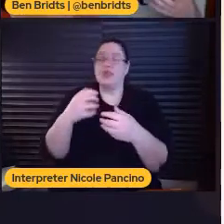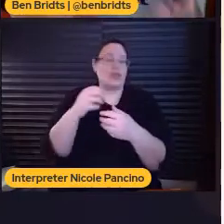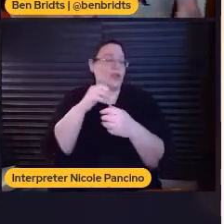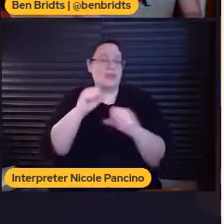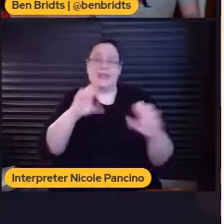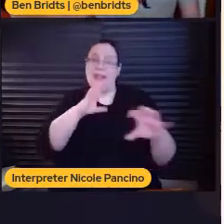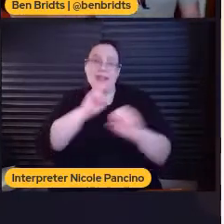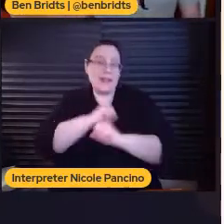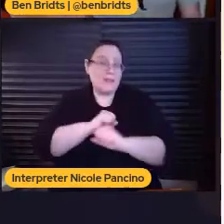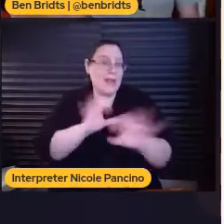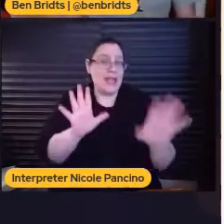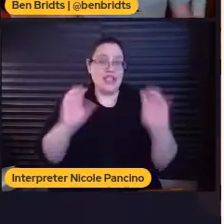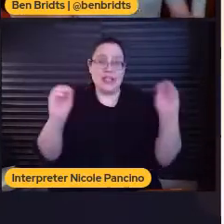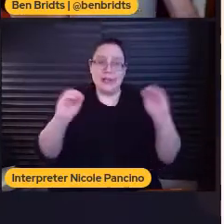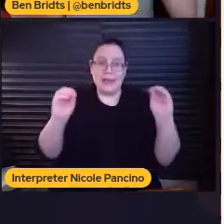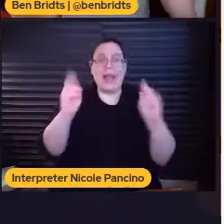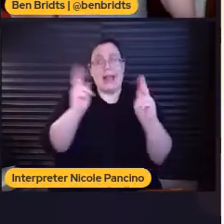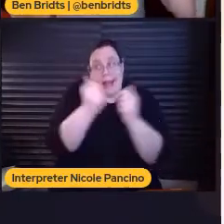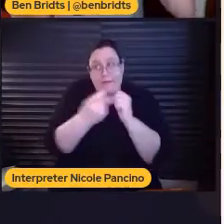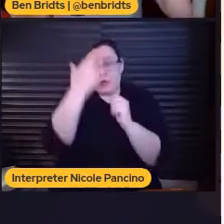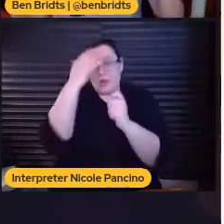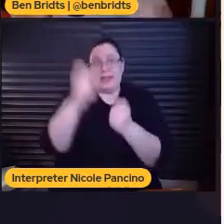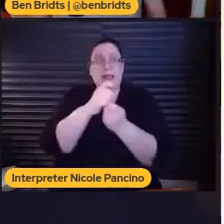they will actually know what they're setting up.